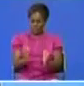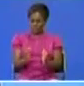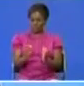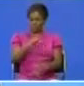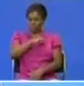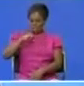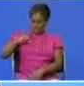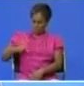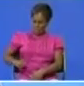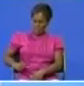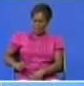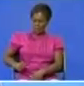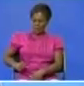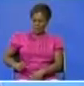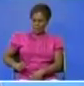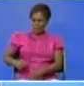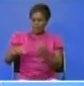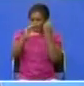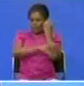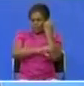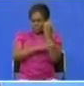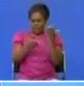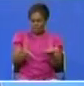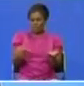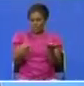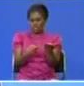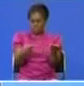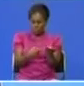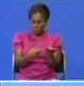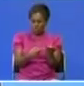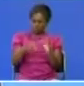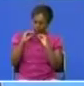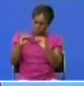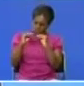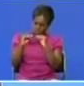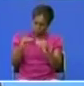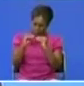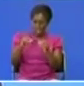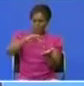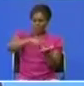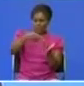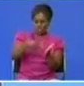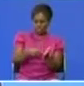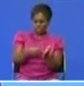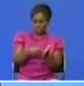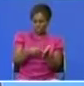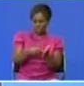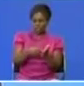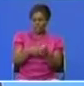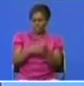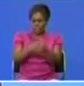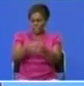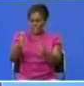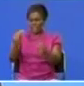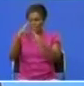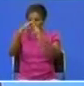China, Zhang Dejiang, who is in the country toward the technical and vocational education and training project run by AVIC International.